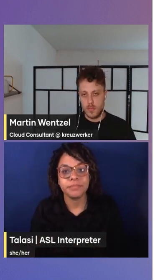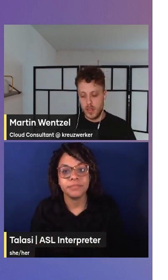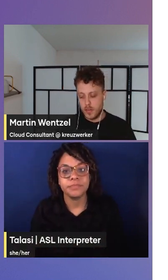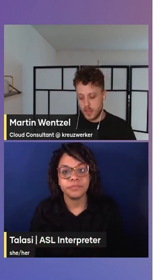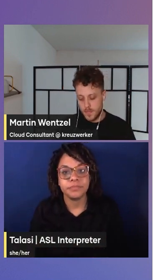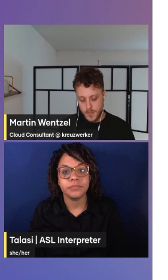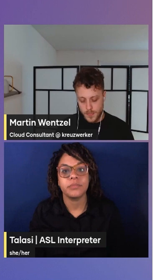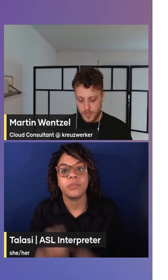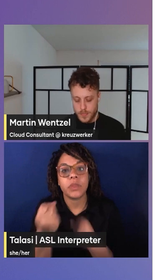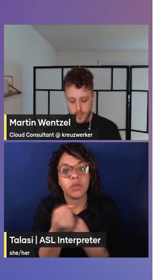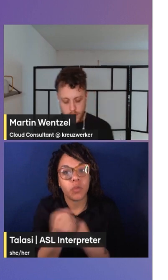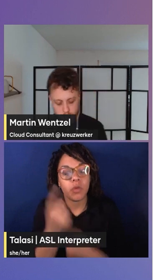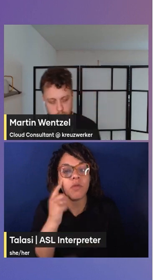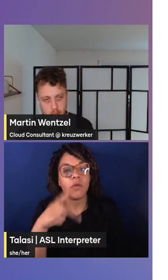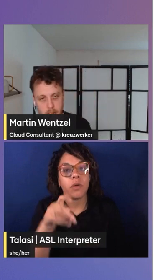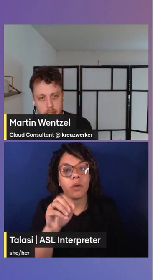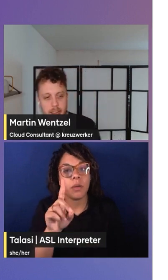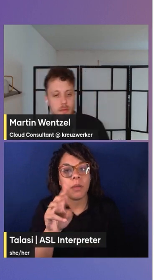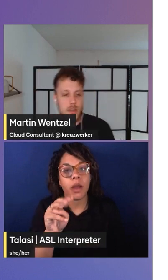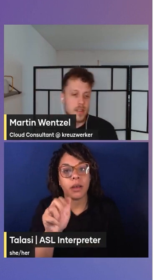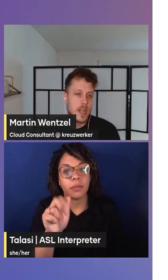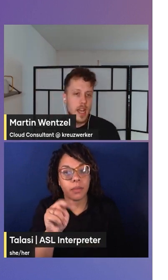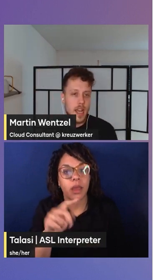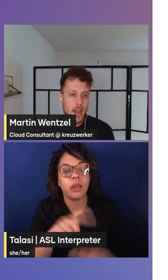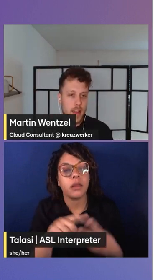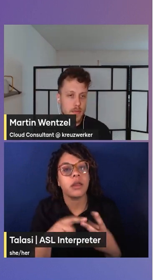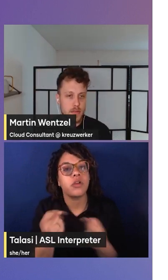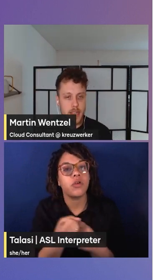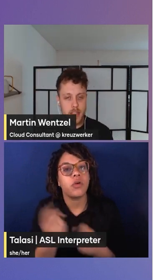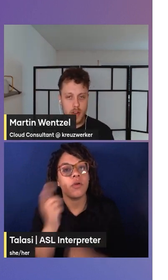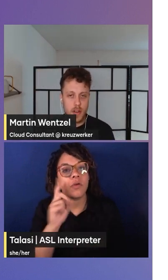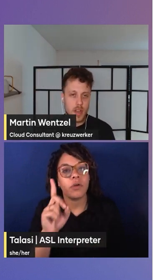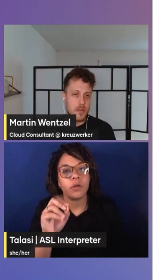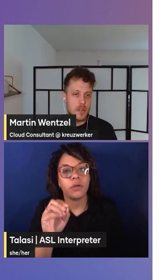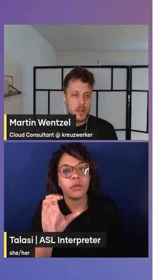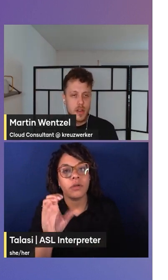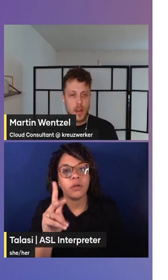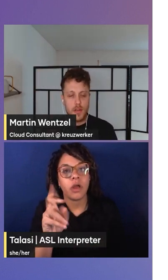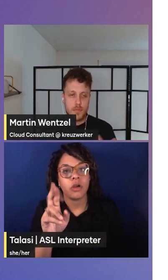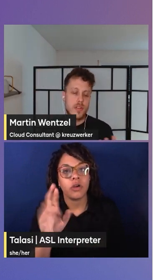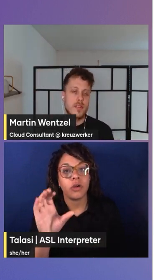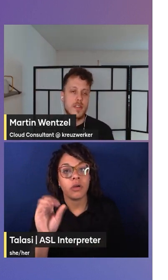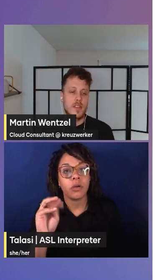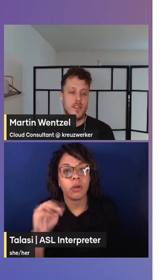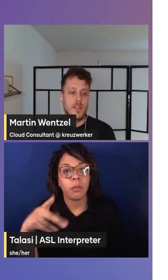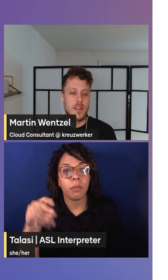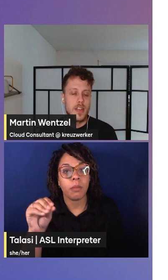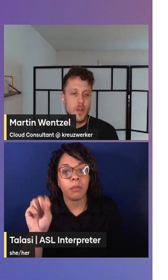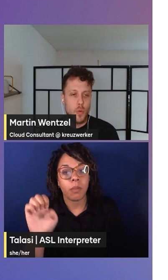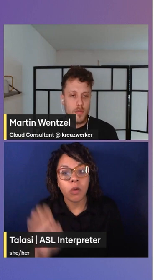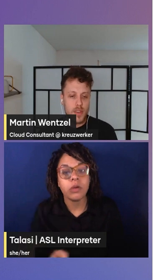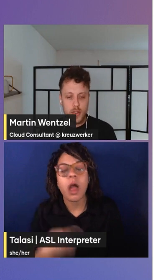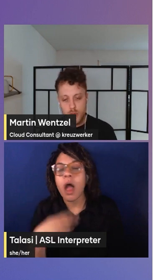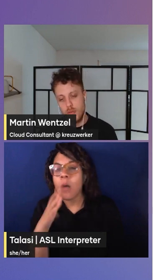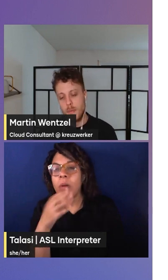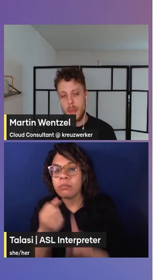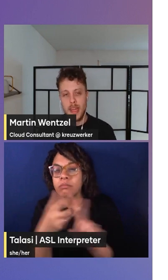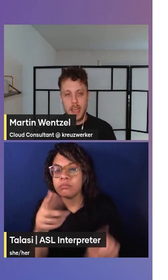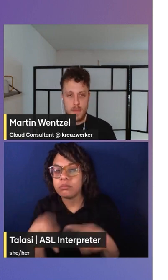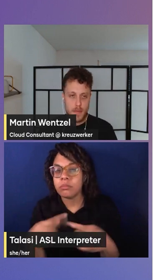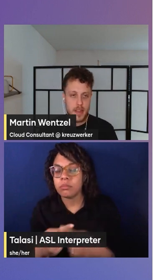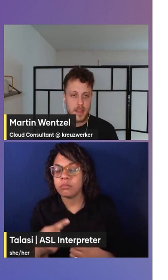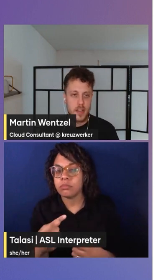Docker Compose. And I kind of want to elaborate on our thought process on when we